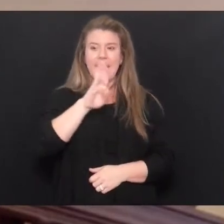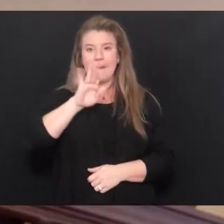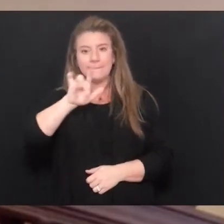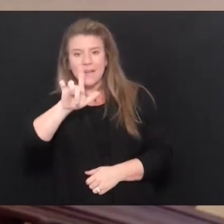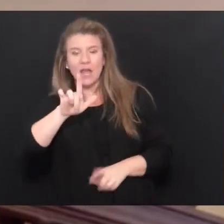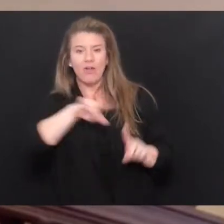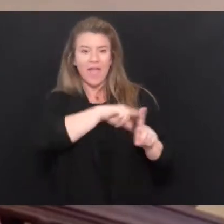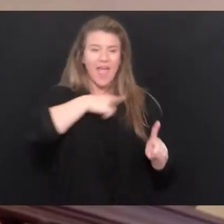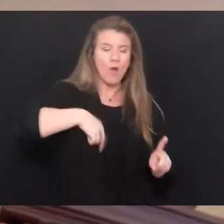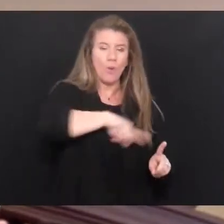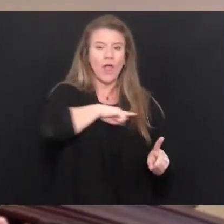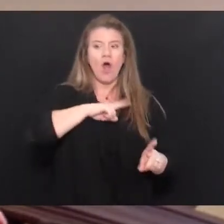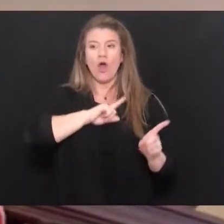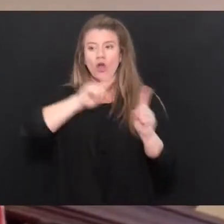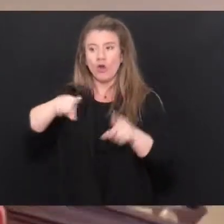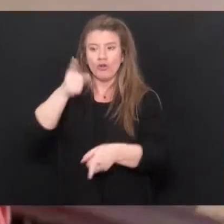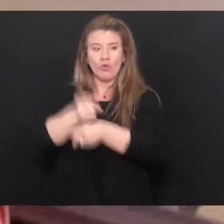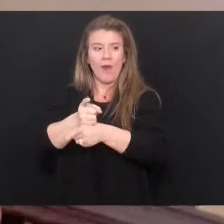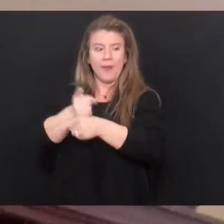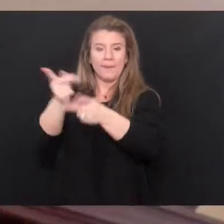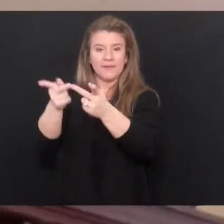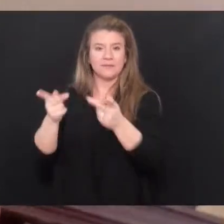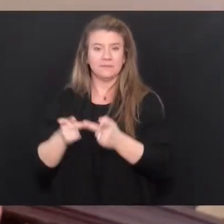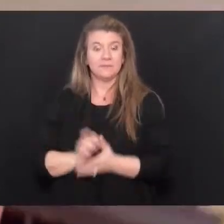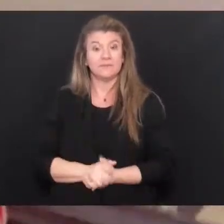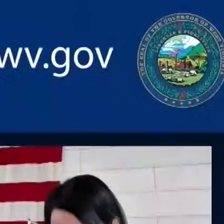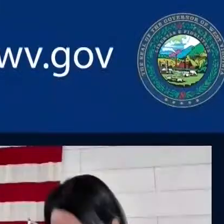folks as quickly as we can.